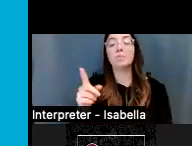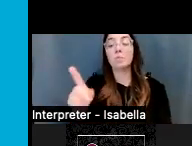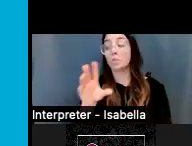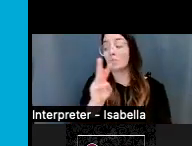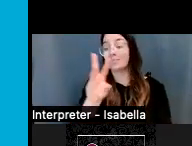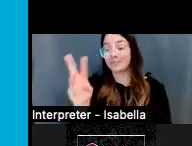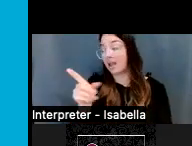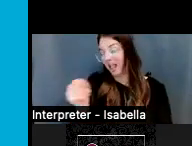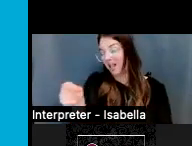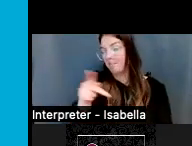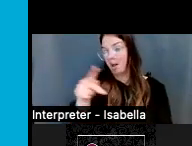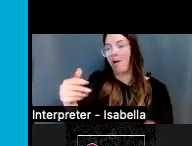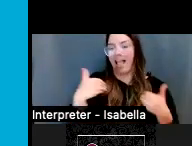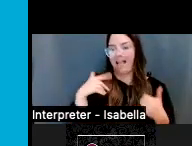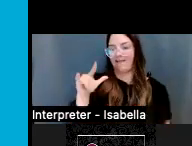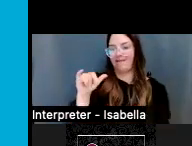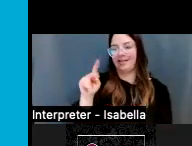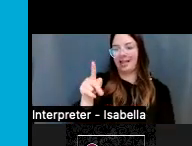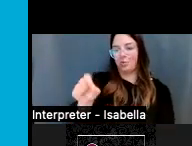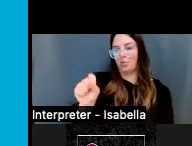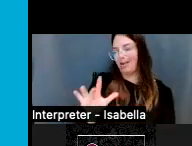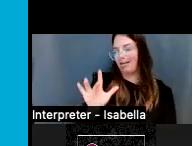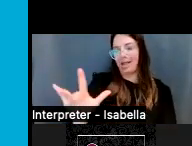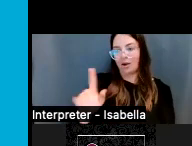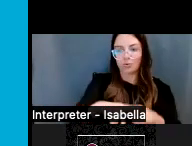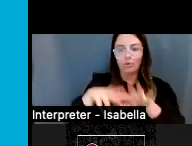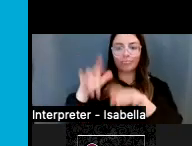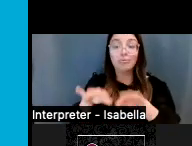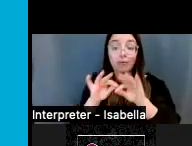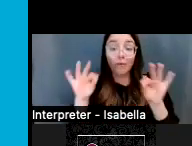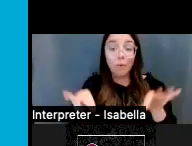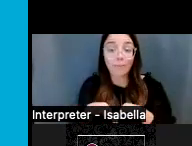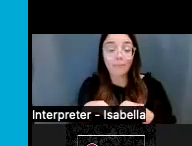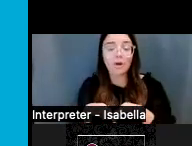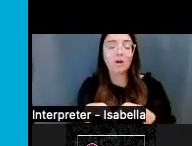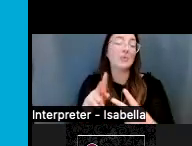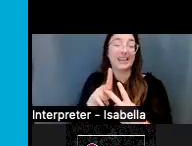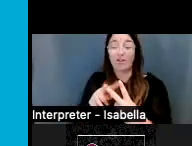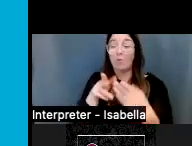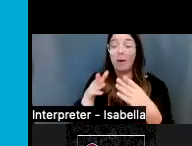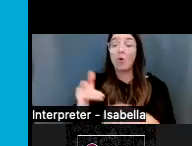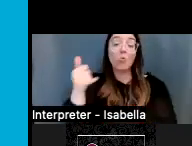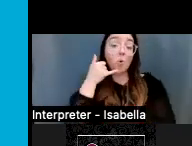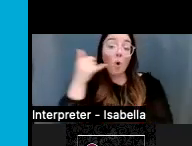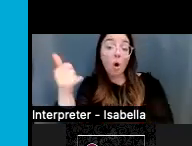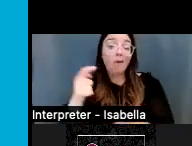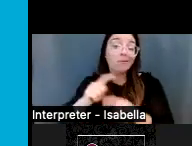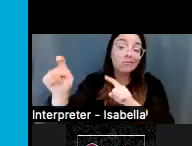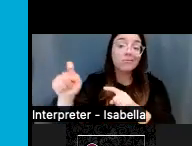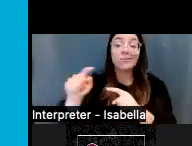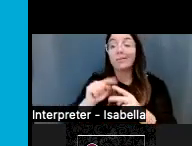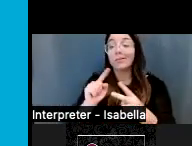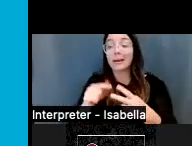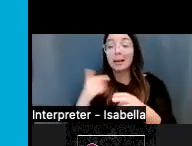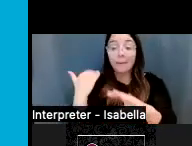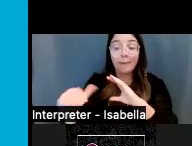So whichever way you make that referral, whether it's by calling or emailing your online referral, you can expect to receive a